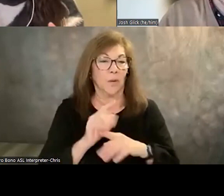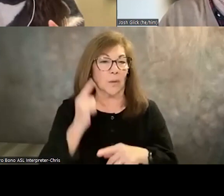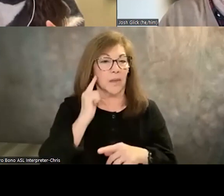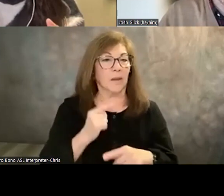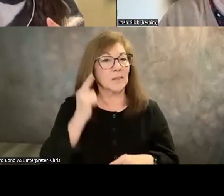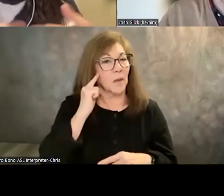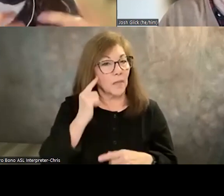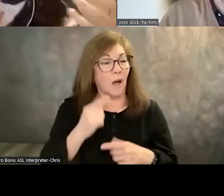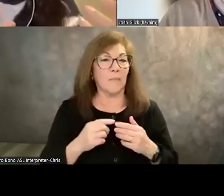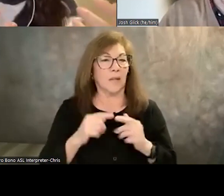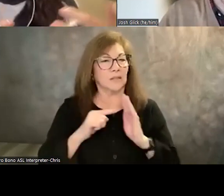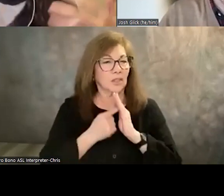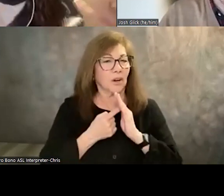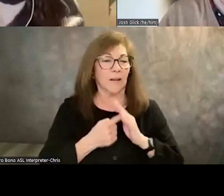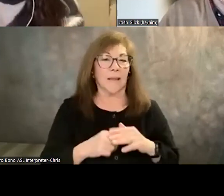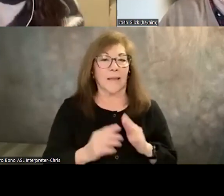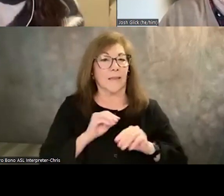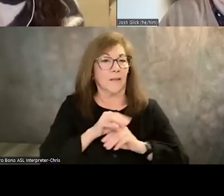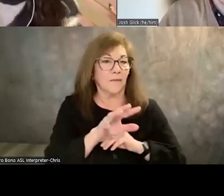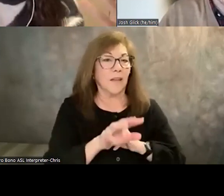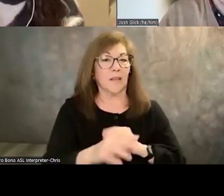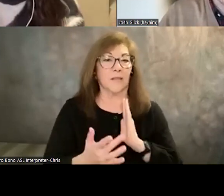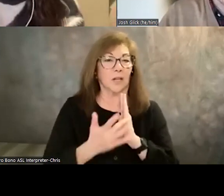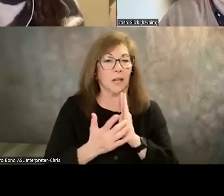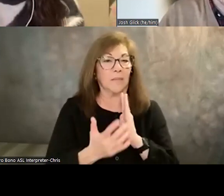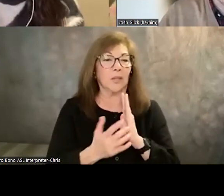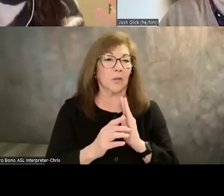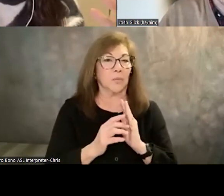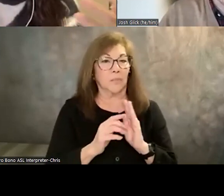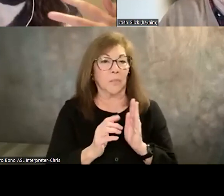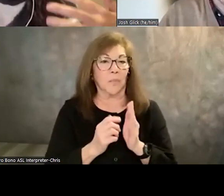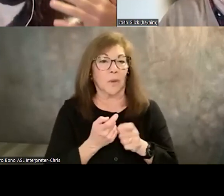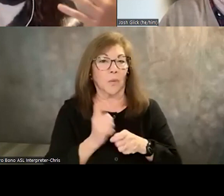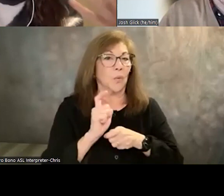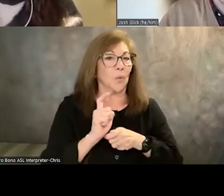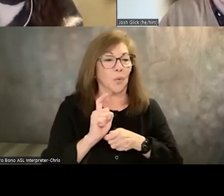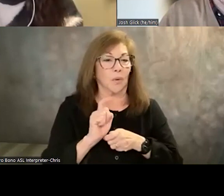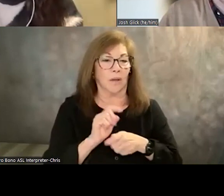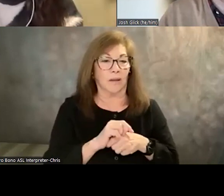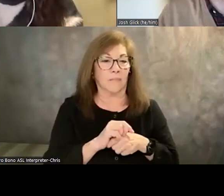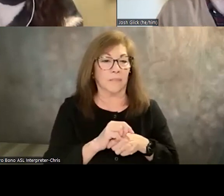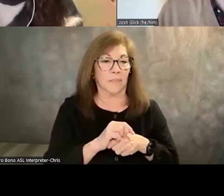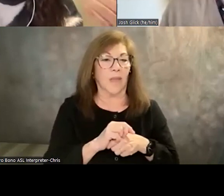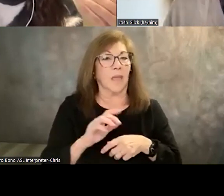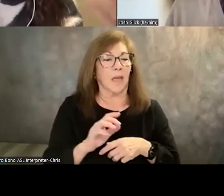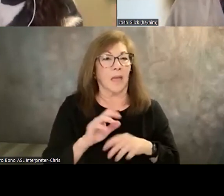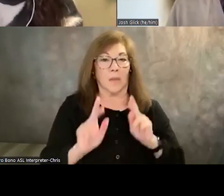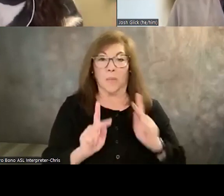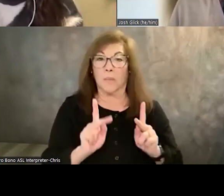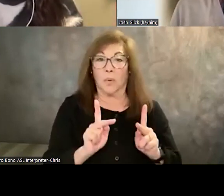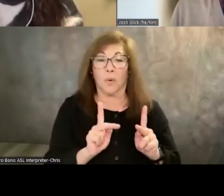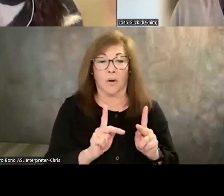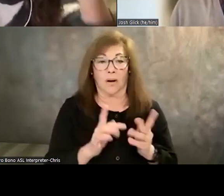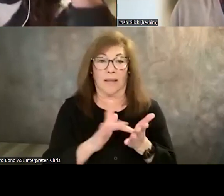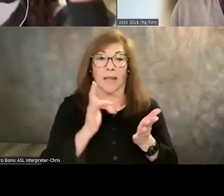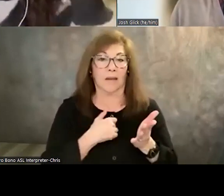how deepfake technology could undermine the documentation that people were taking, oftentimes